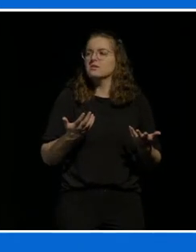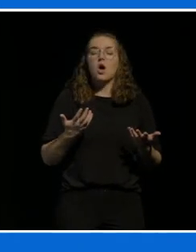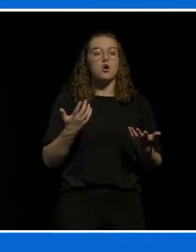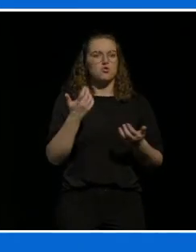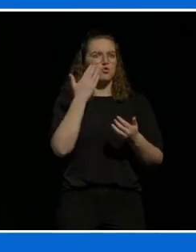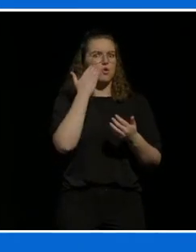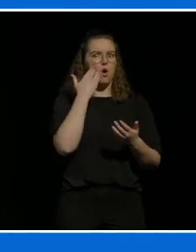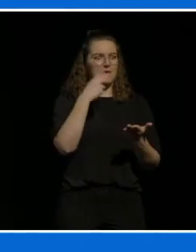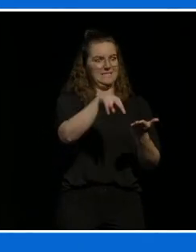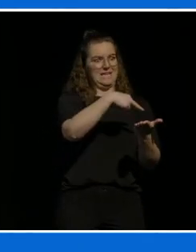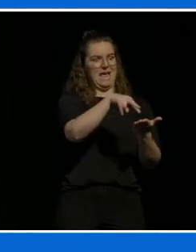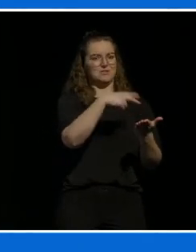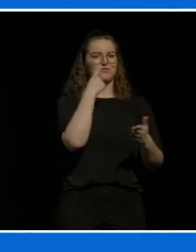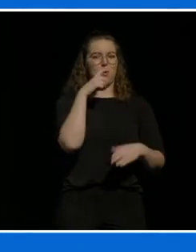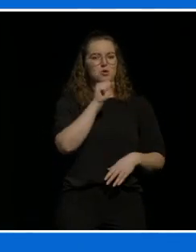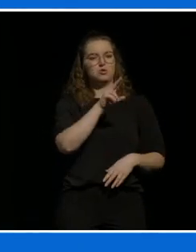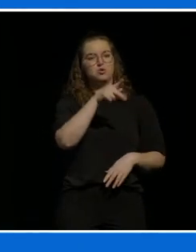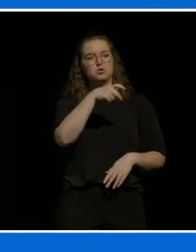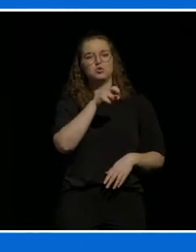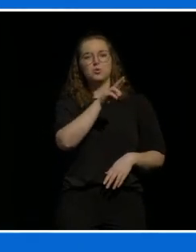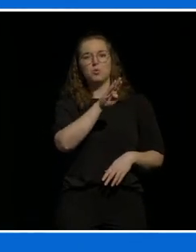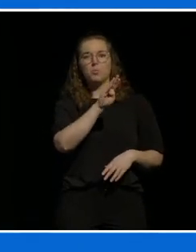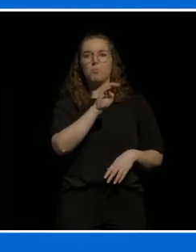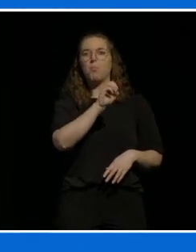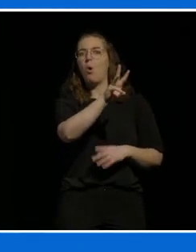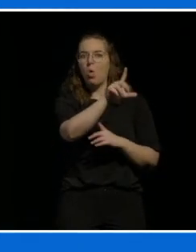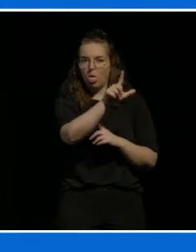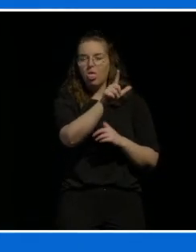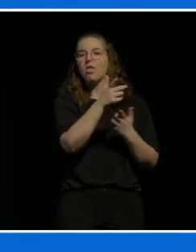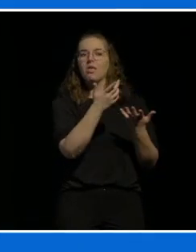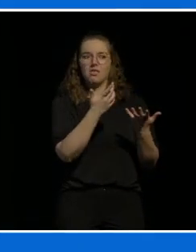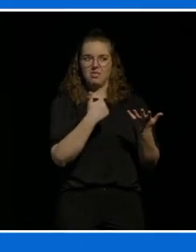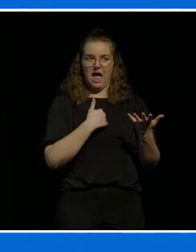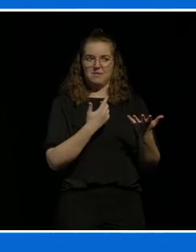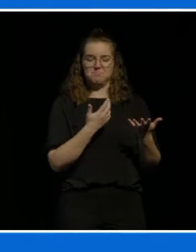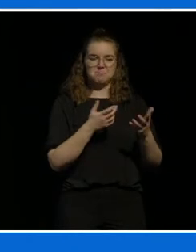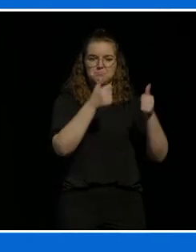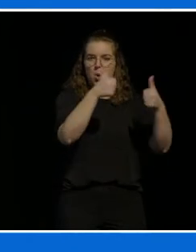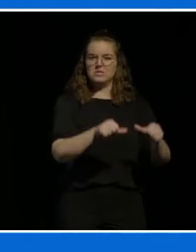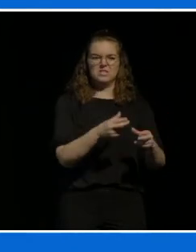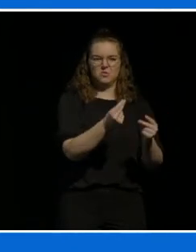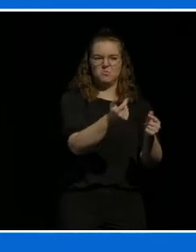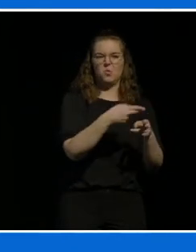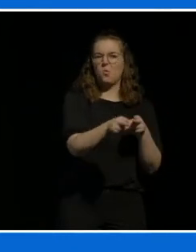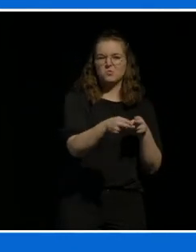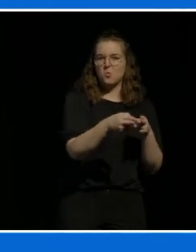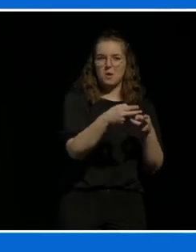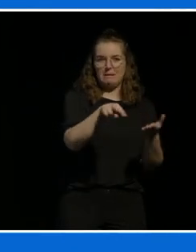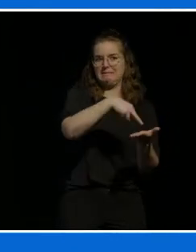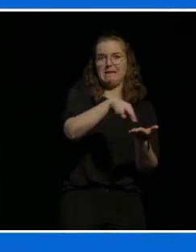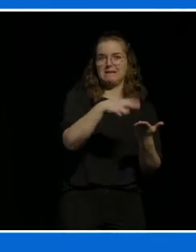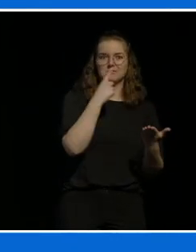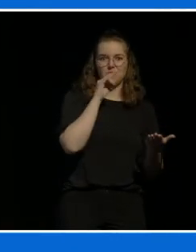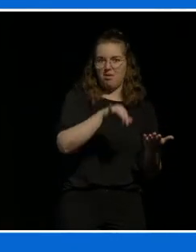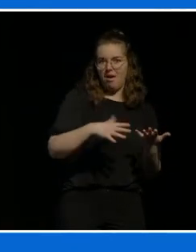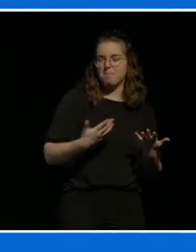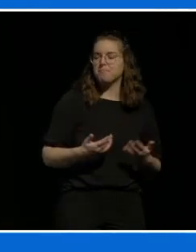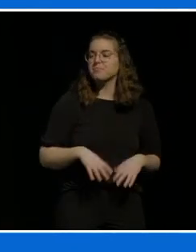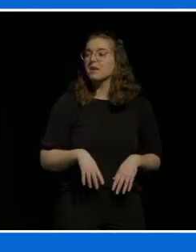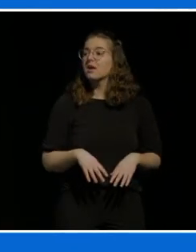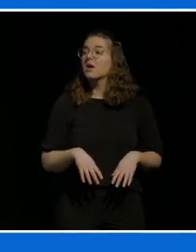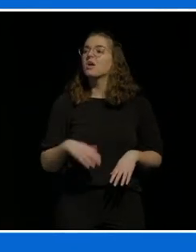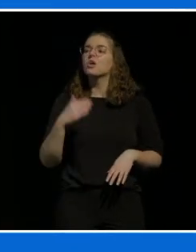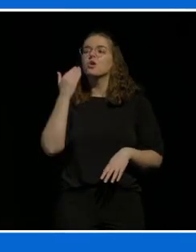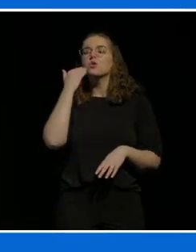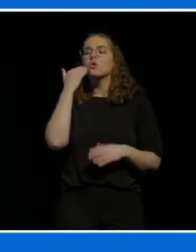that right now from the Super Bowl. But little things like, and make it fun too. You know, it doesn't always have to be on like your brand. There's things called